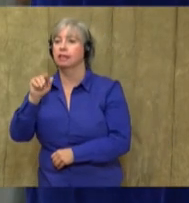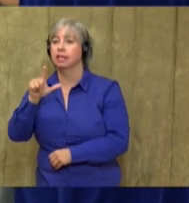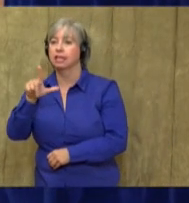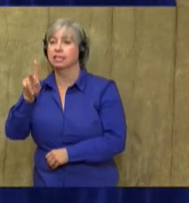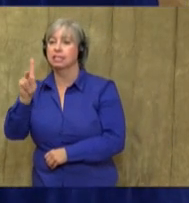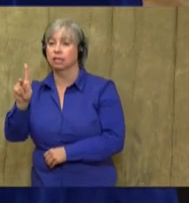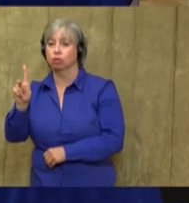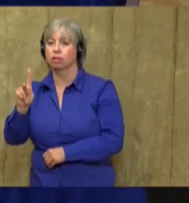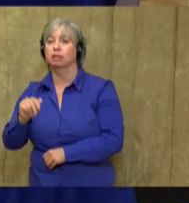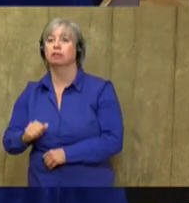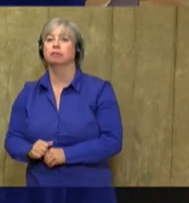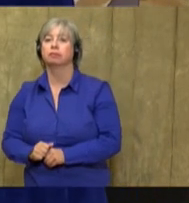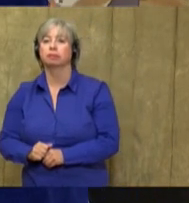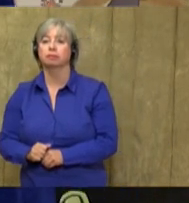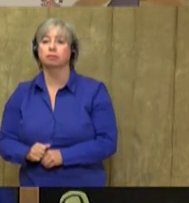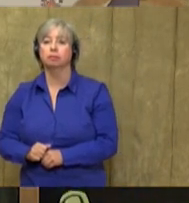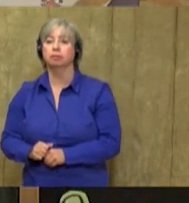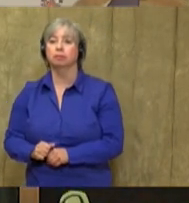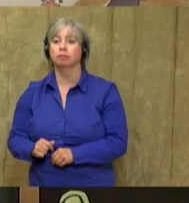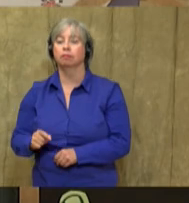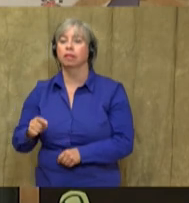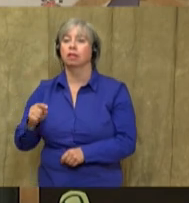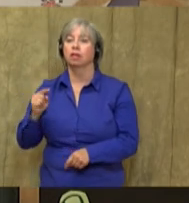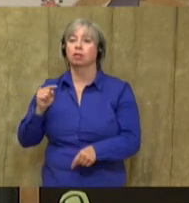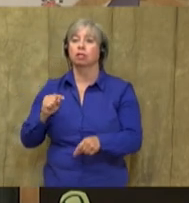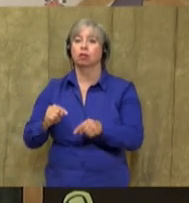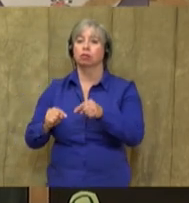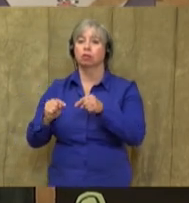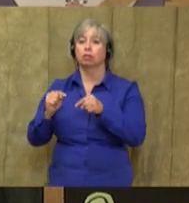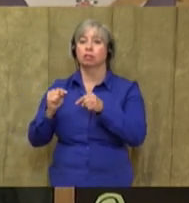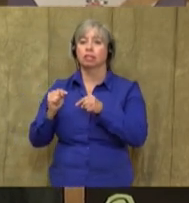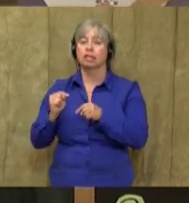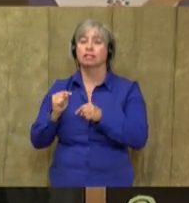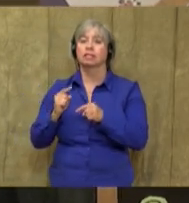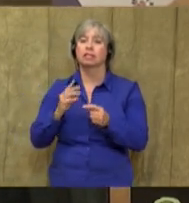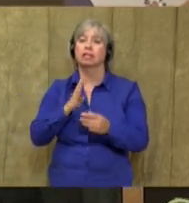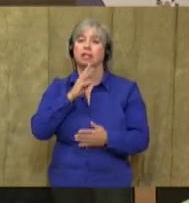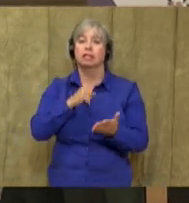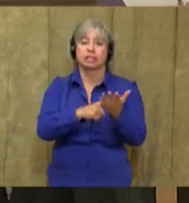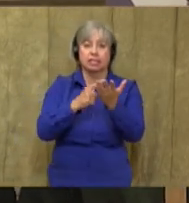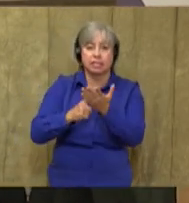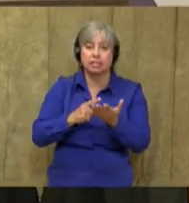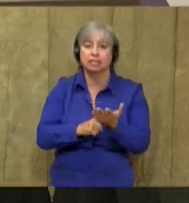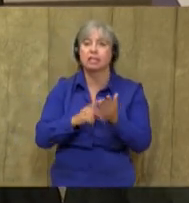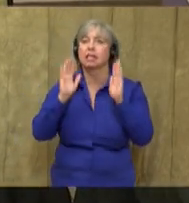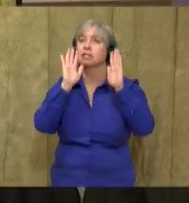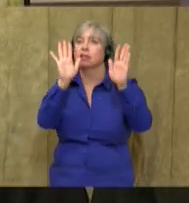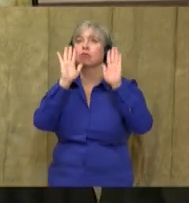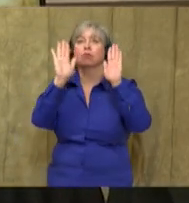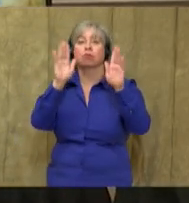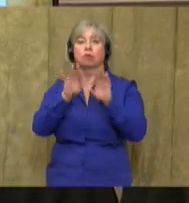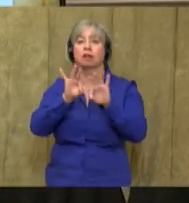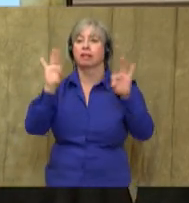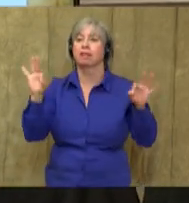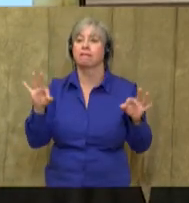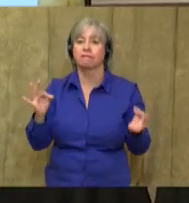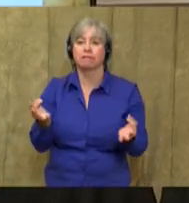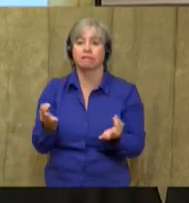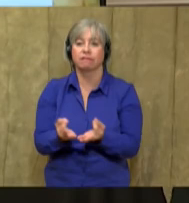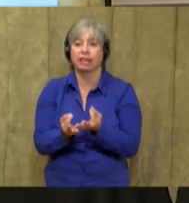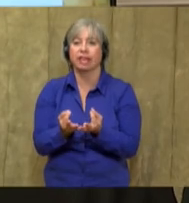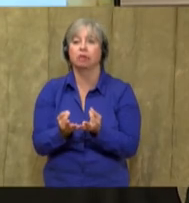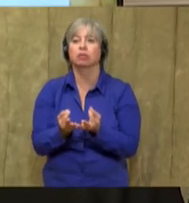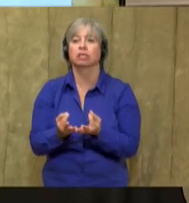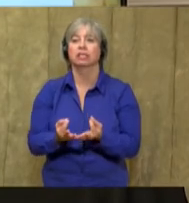So let's go back to talking about those great families. It's going to be interesting that in these particular